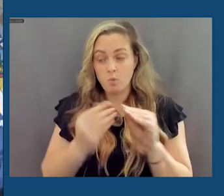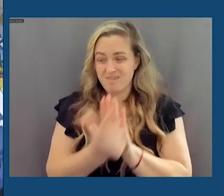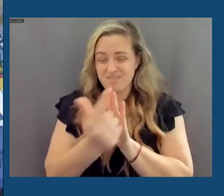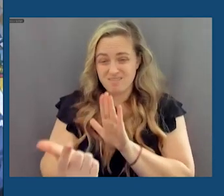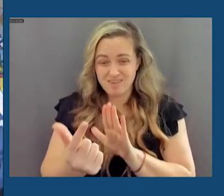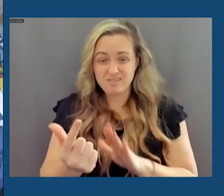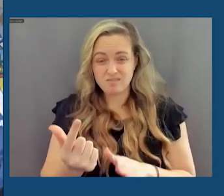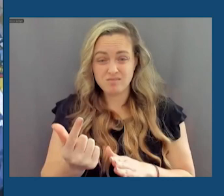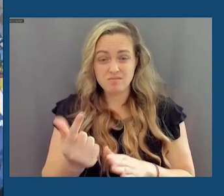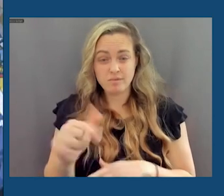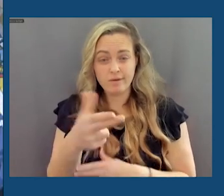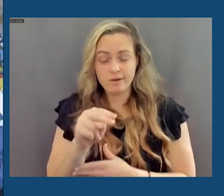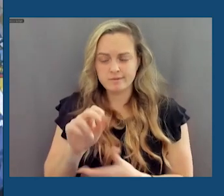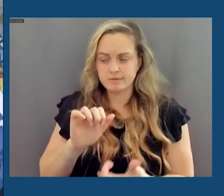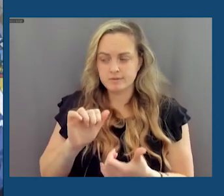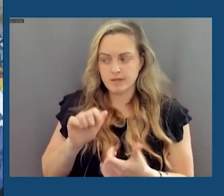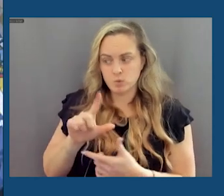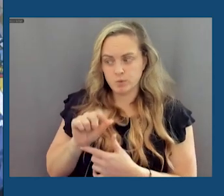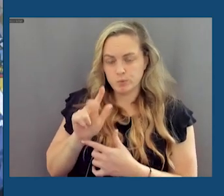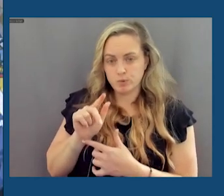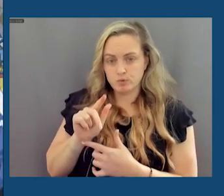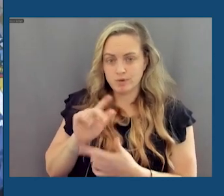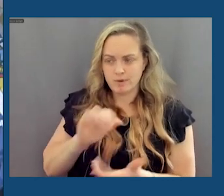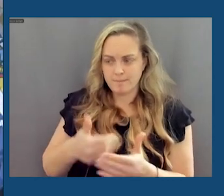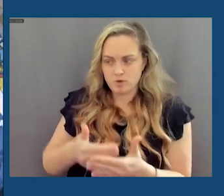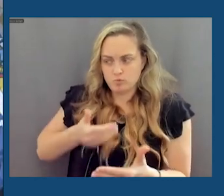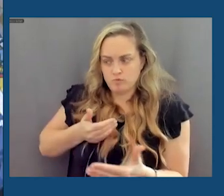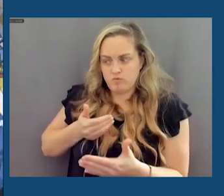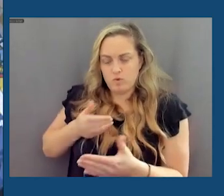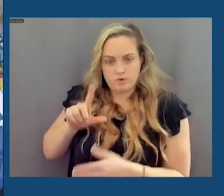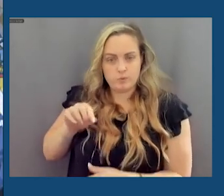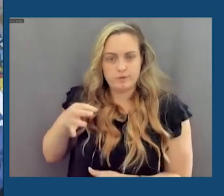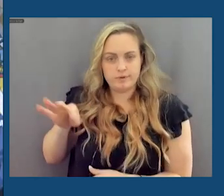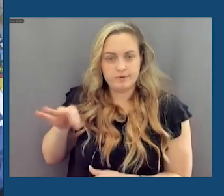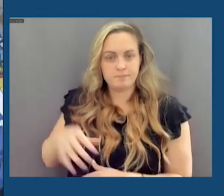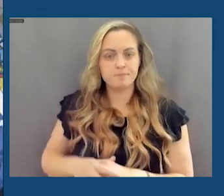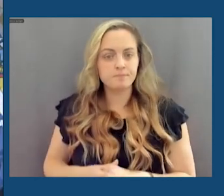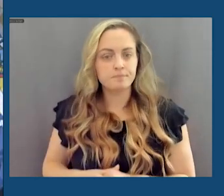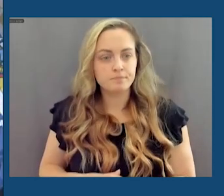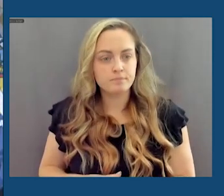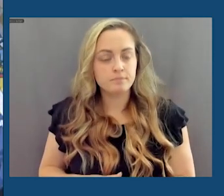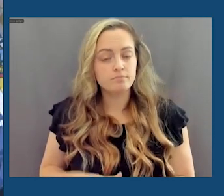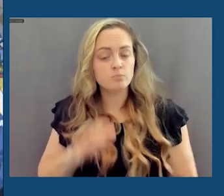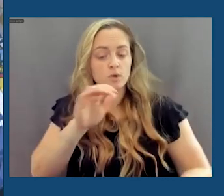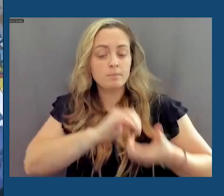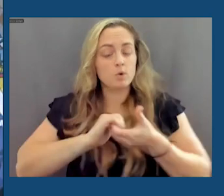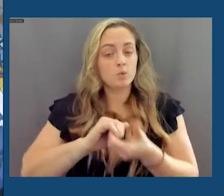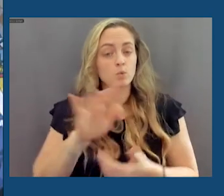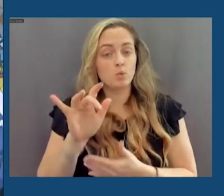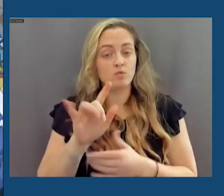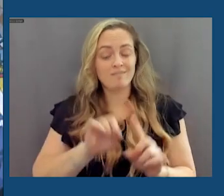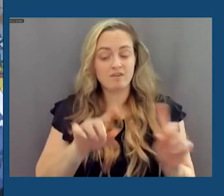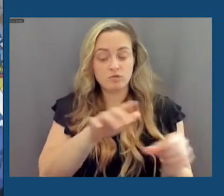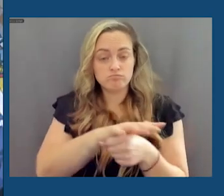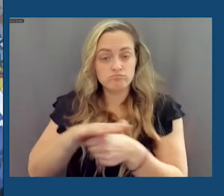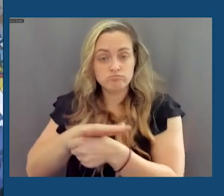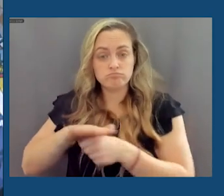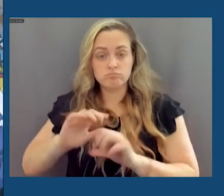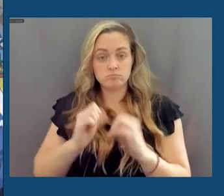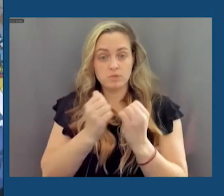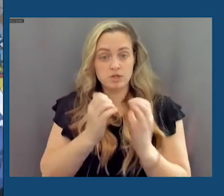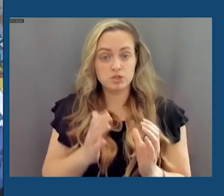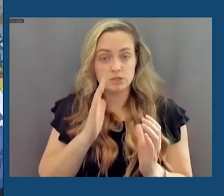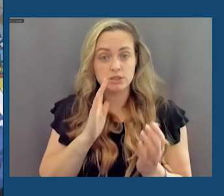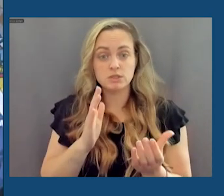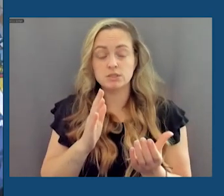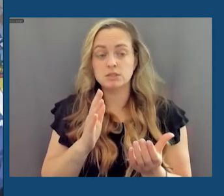than prior to the pandemic, 2019. We have partnered with 25 jurisdictional statewide agencies where we